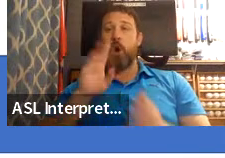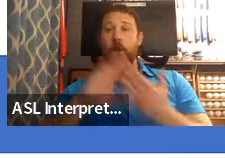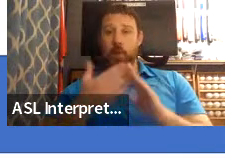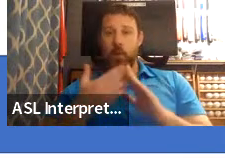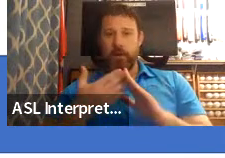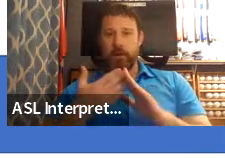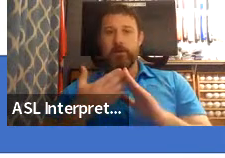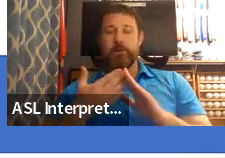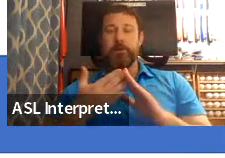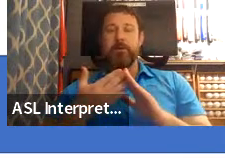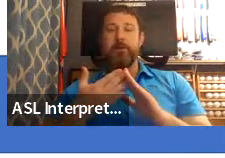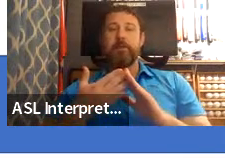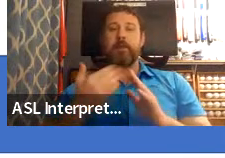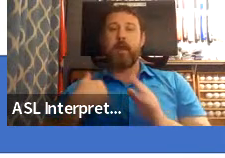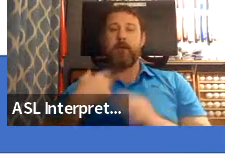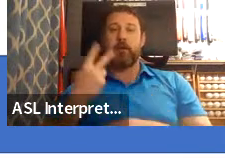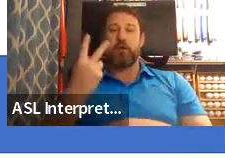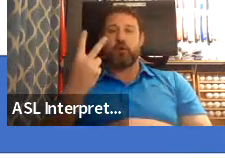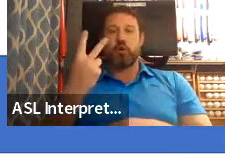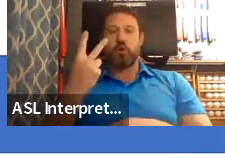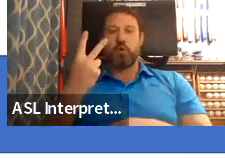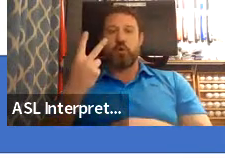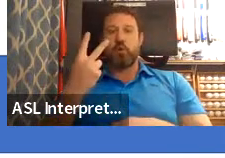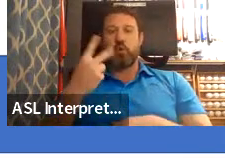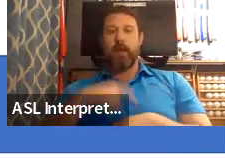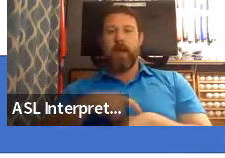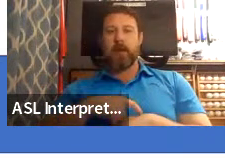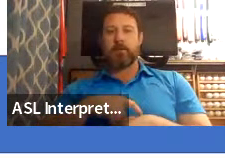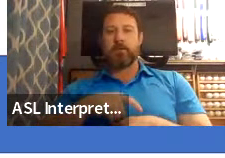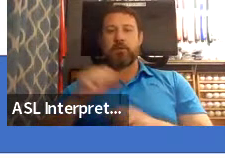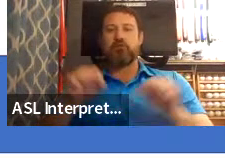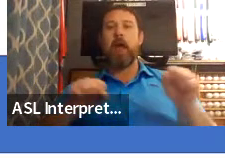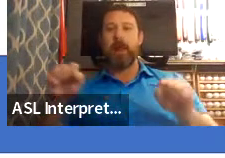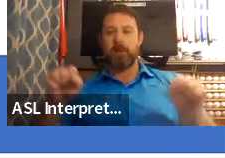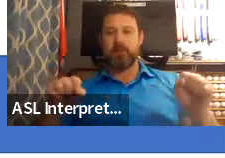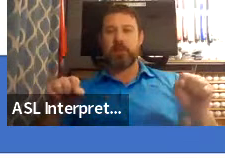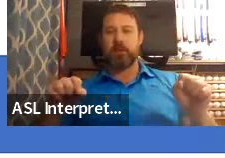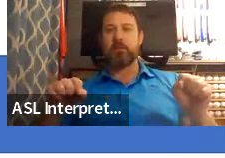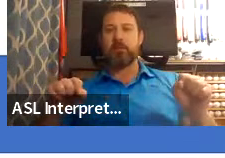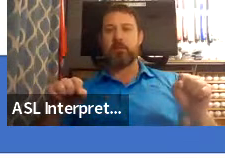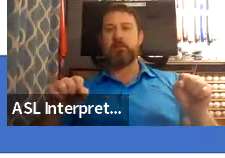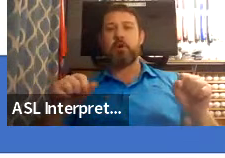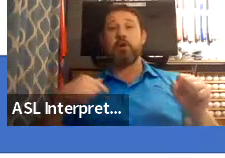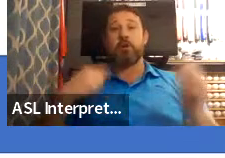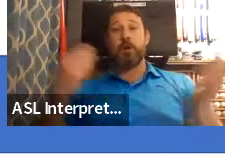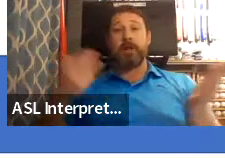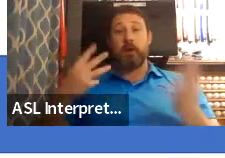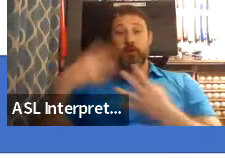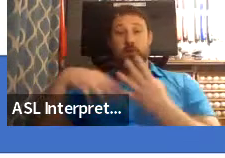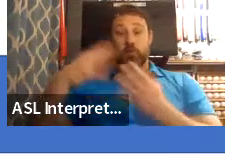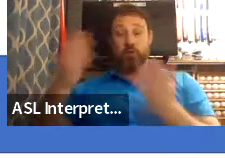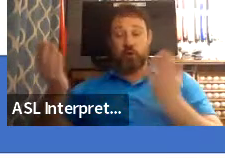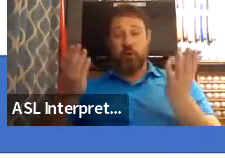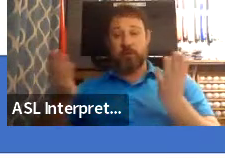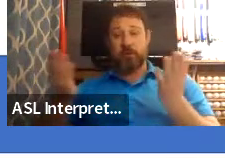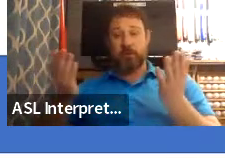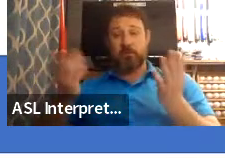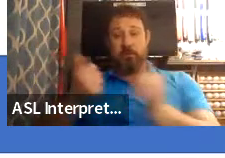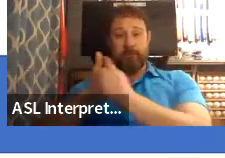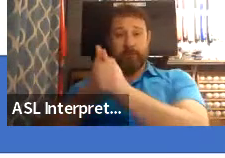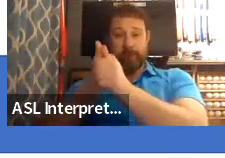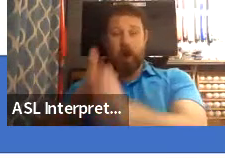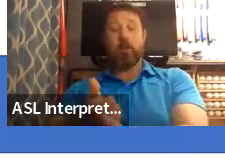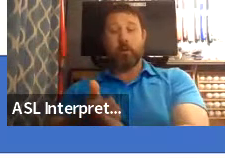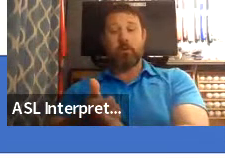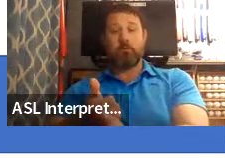they have a two-phase strategy, which we at Social Services have been following as